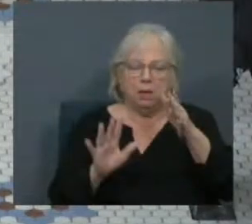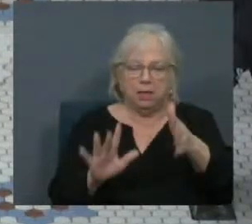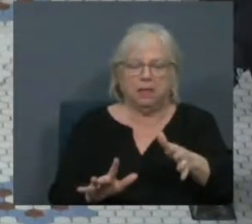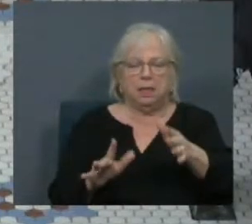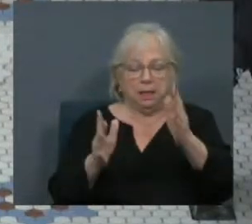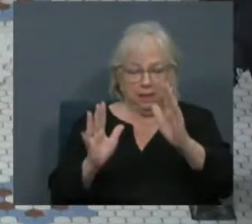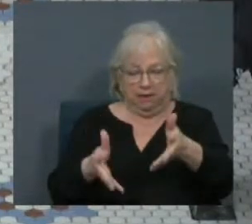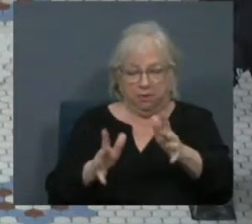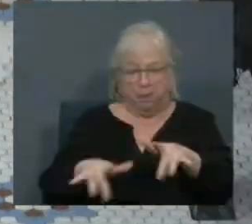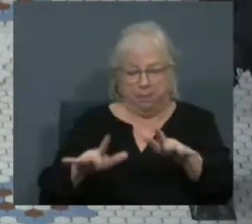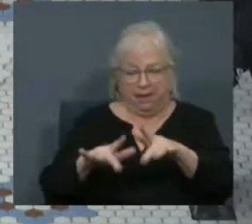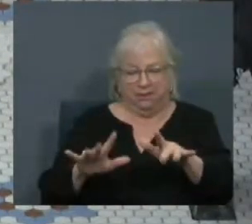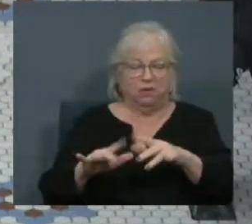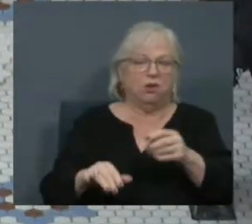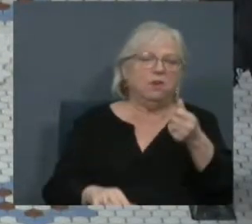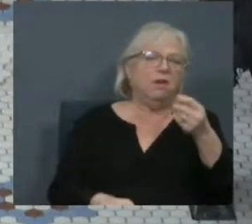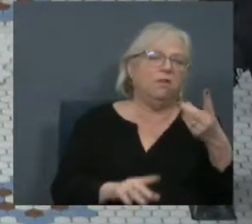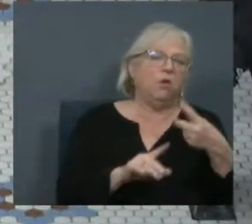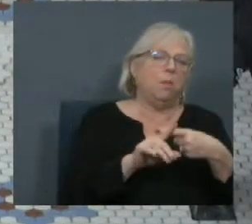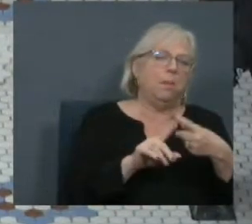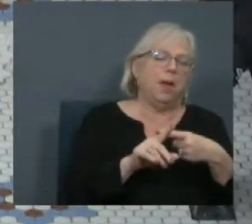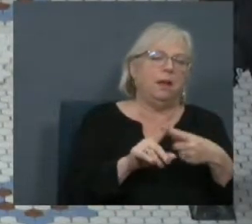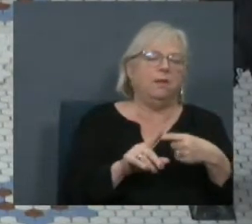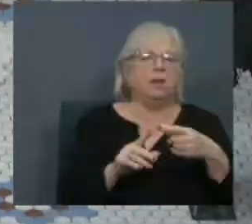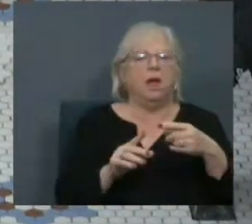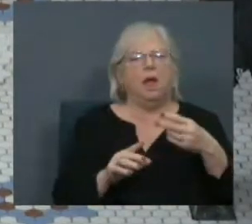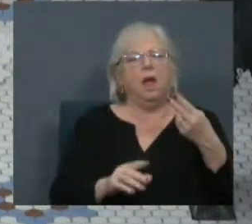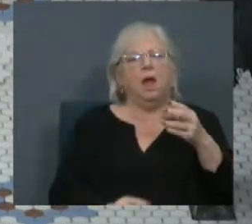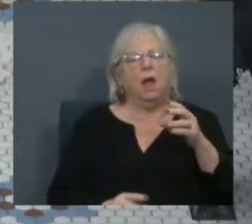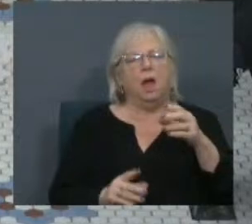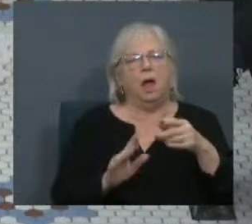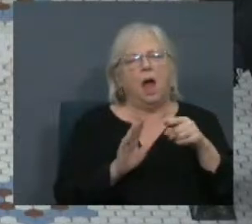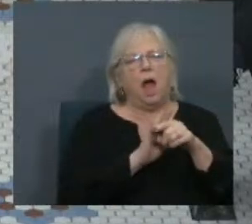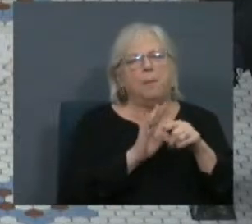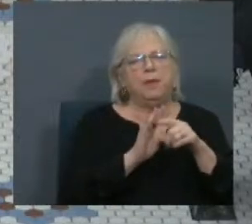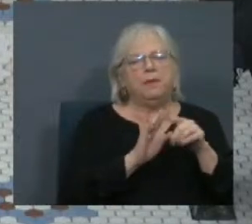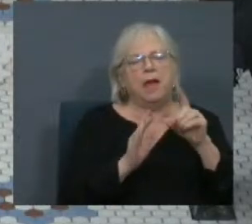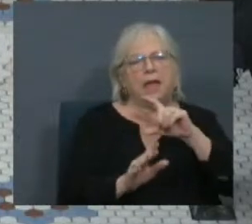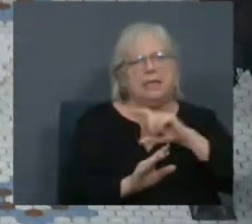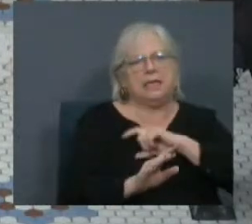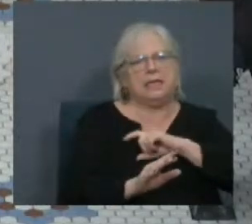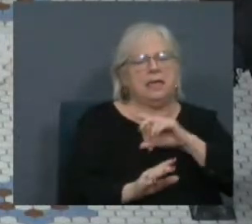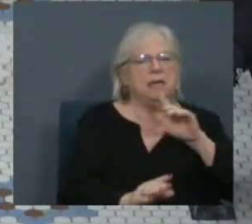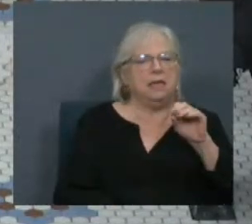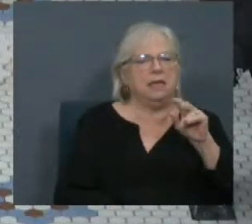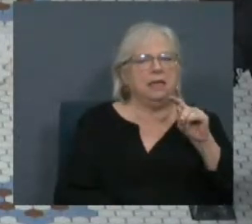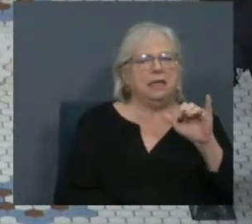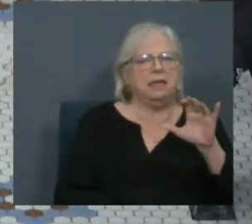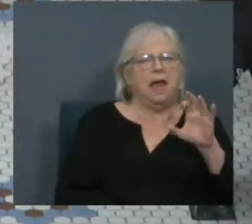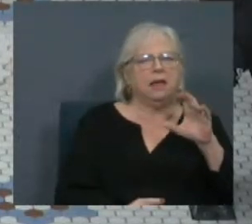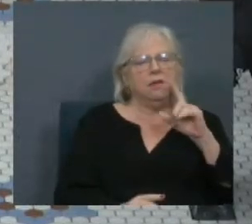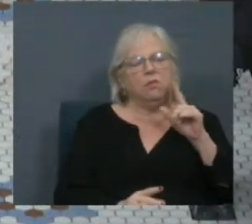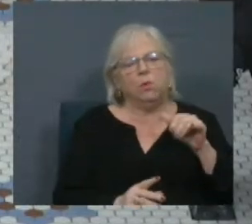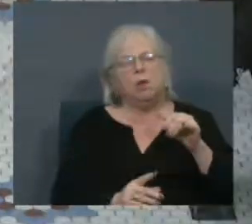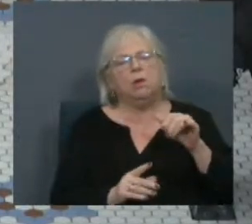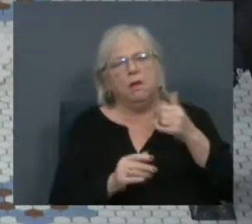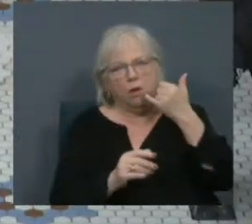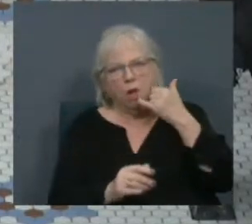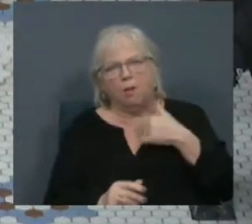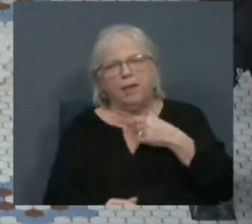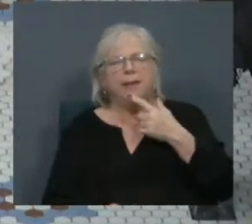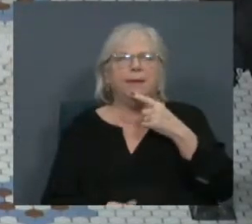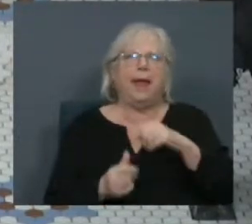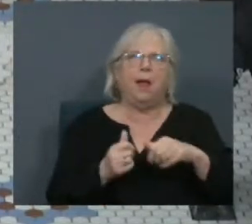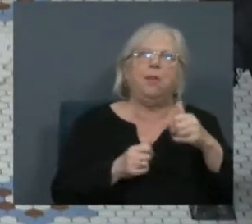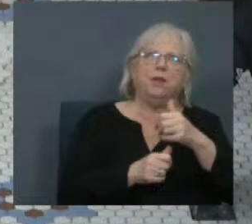message. Once every few months, a homicide detective will follow up and call me because they say the chief asked me to.